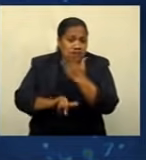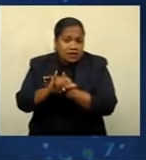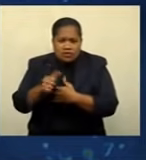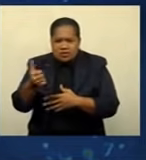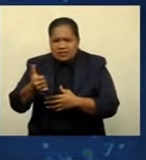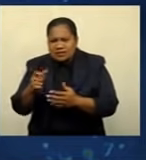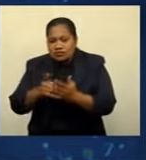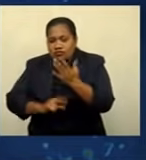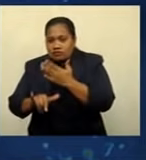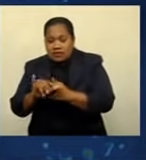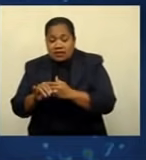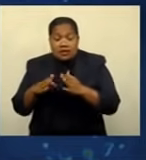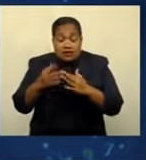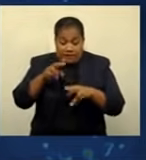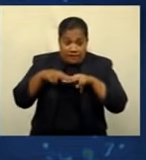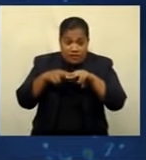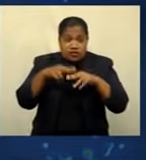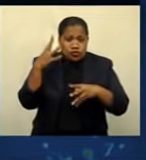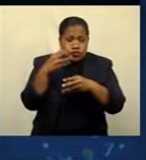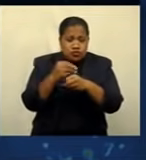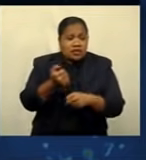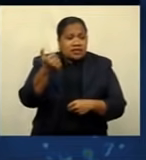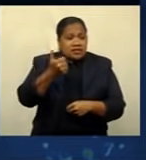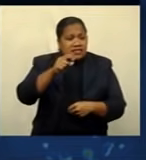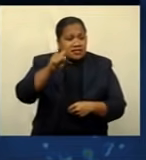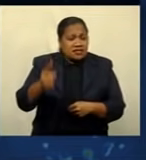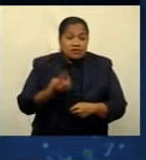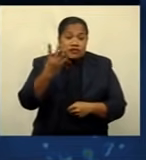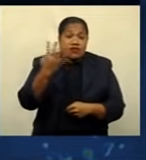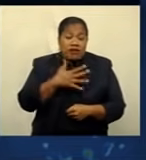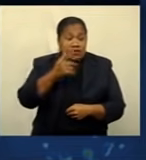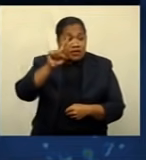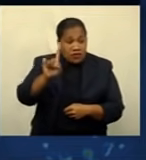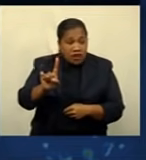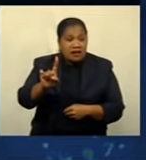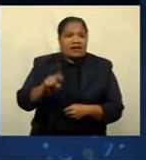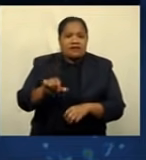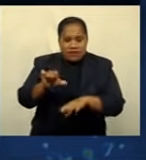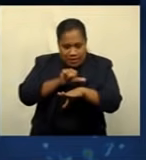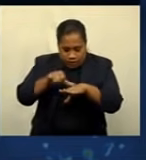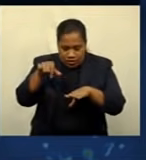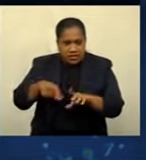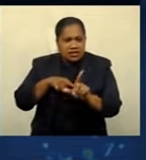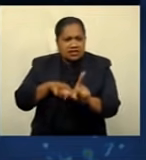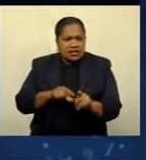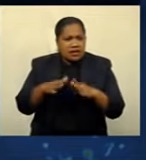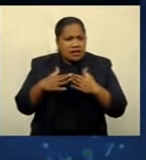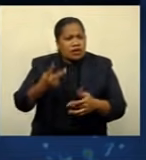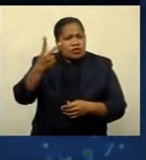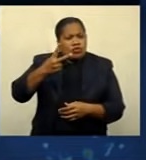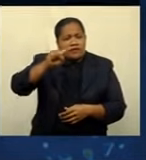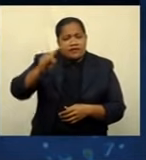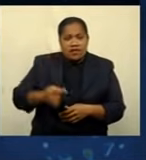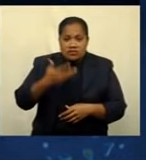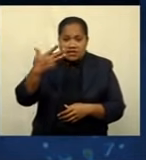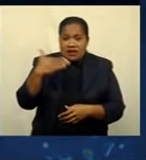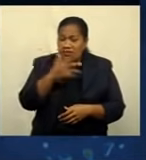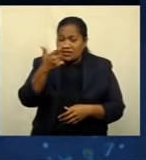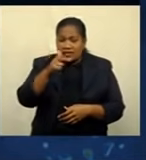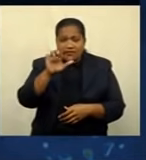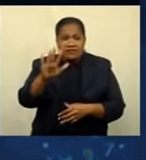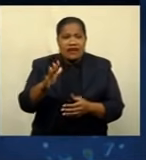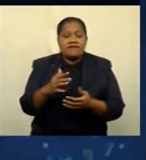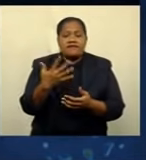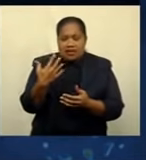has recorded 16,401 cases since April of this year. There are now 12,975